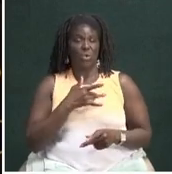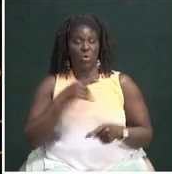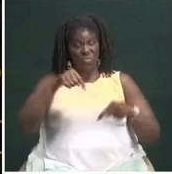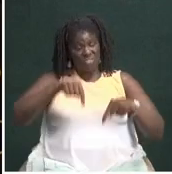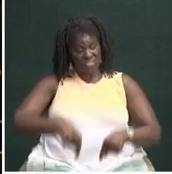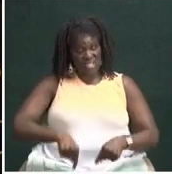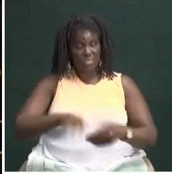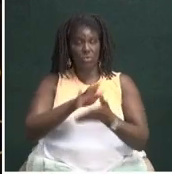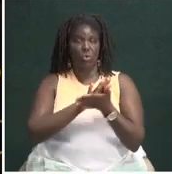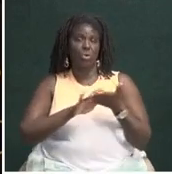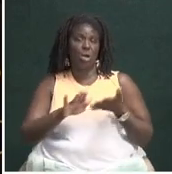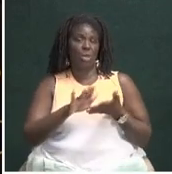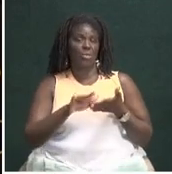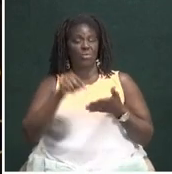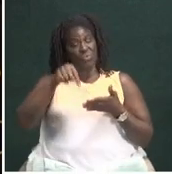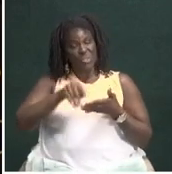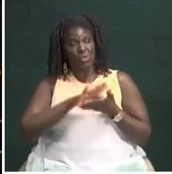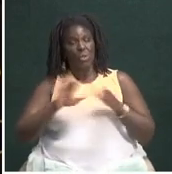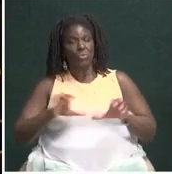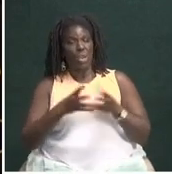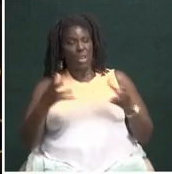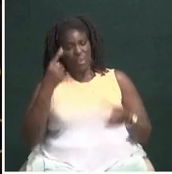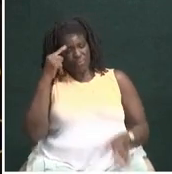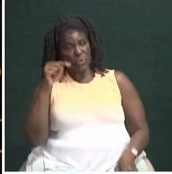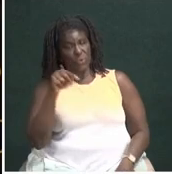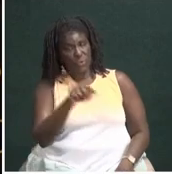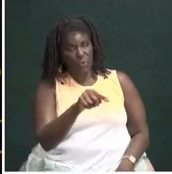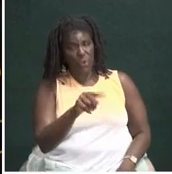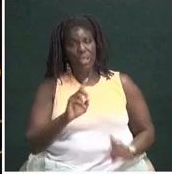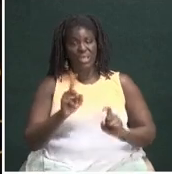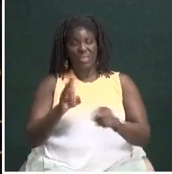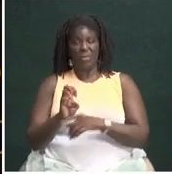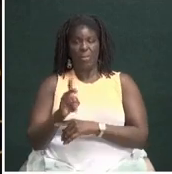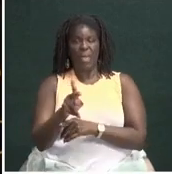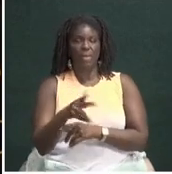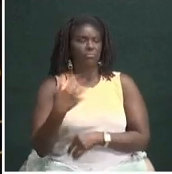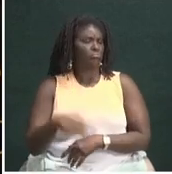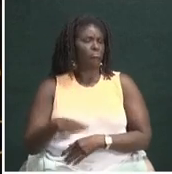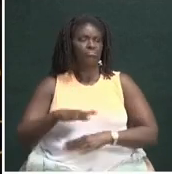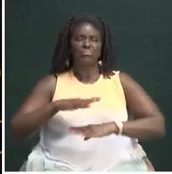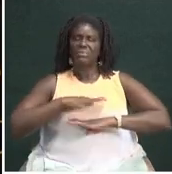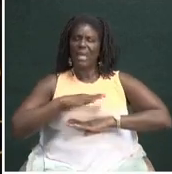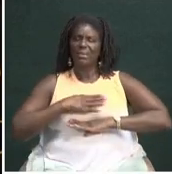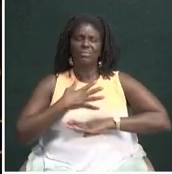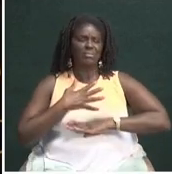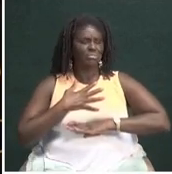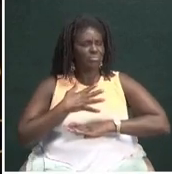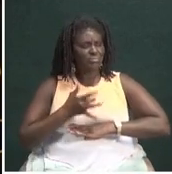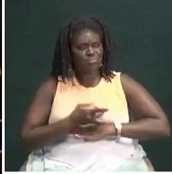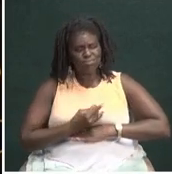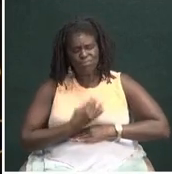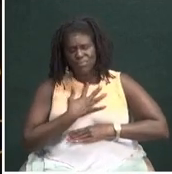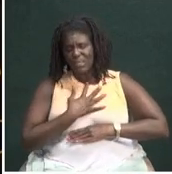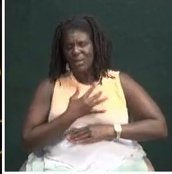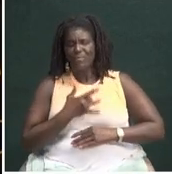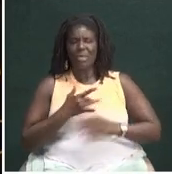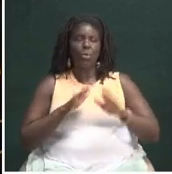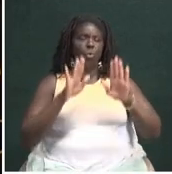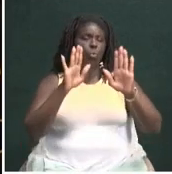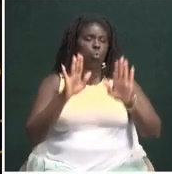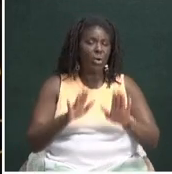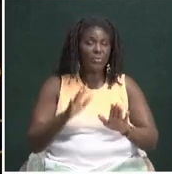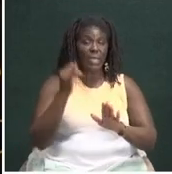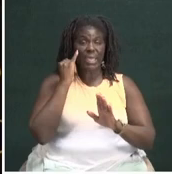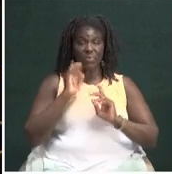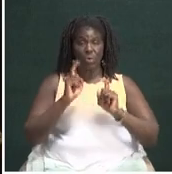mater that has done so much for you. Giving back is deeply satisfying in so many ways, and I think if you